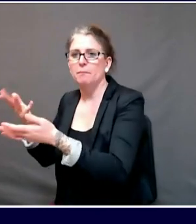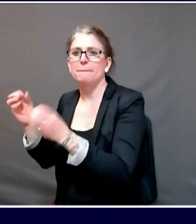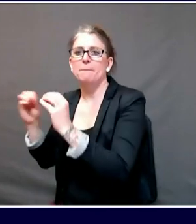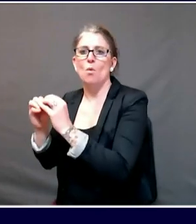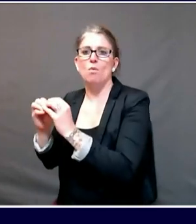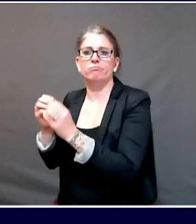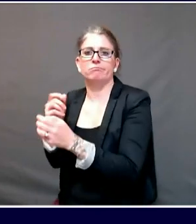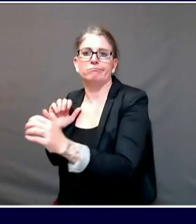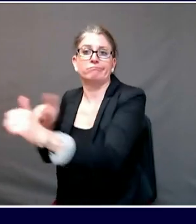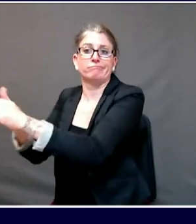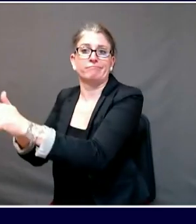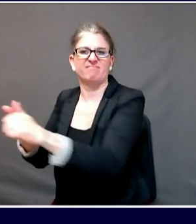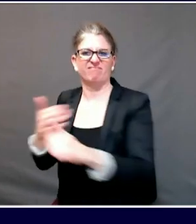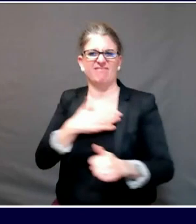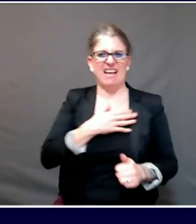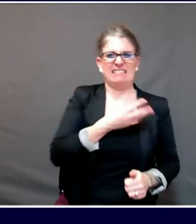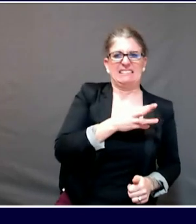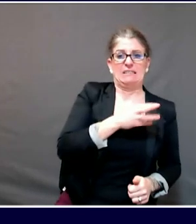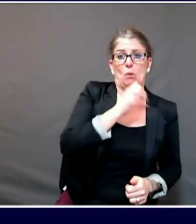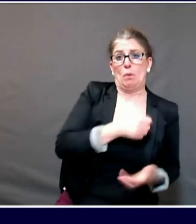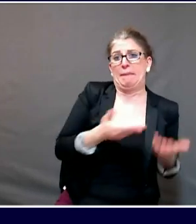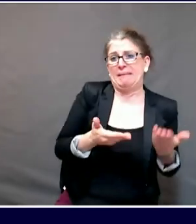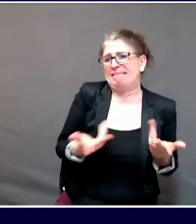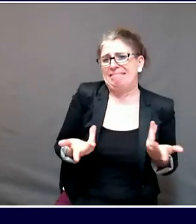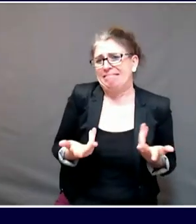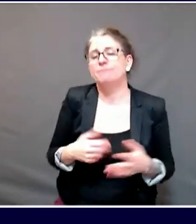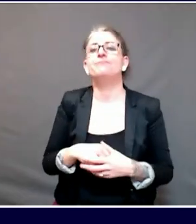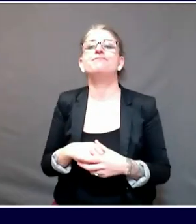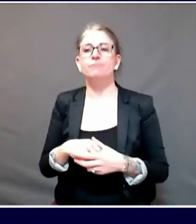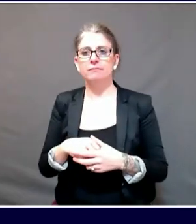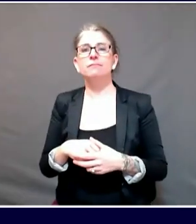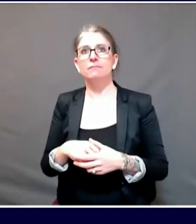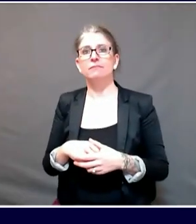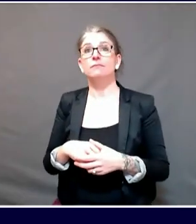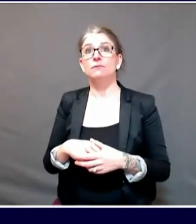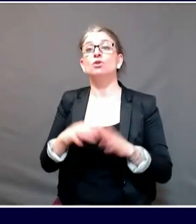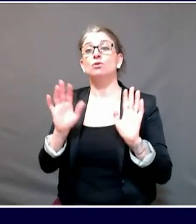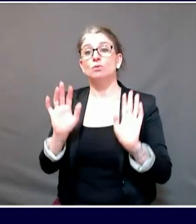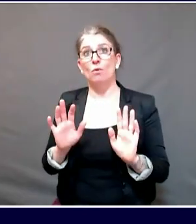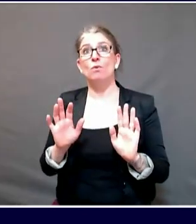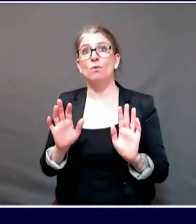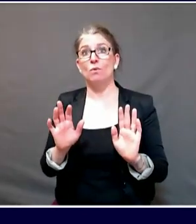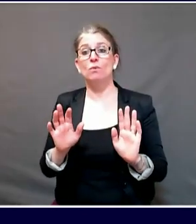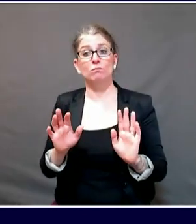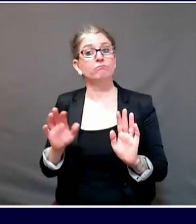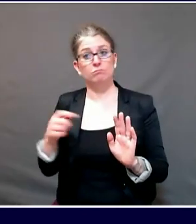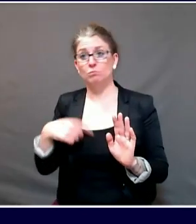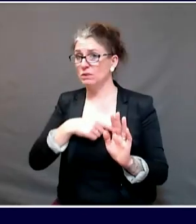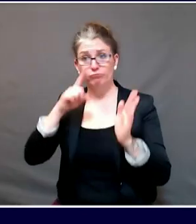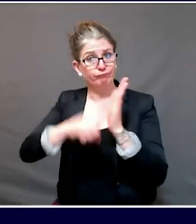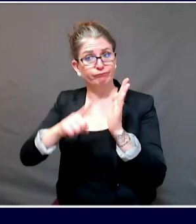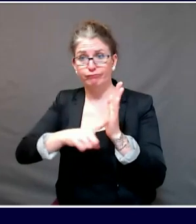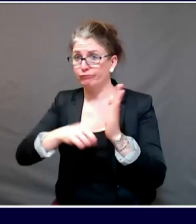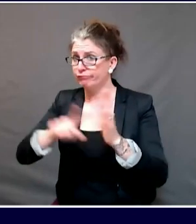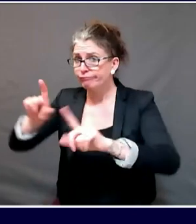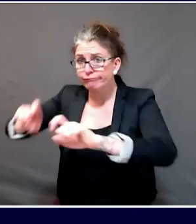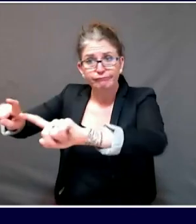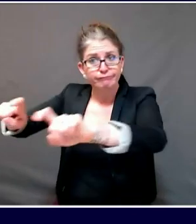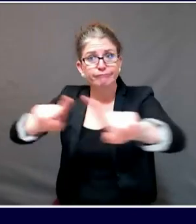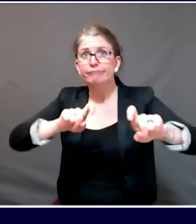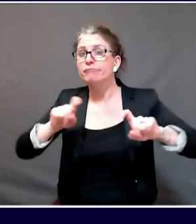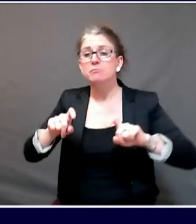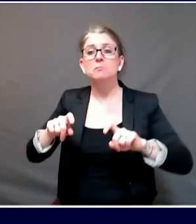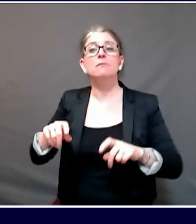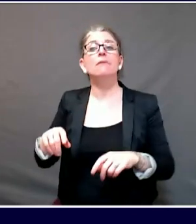I haven't heard any definitive findings about the potential cause, nor have I heard any findings about, for example,